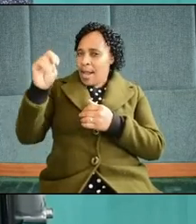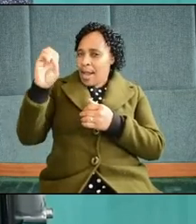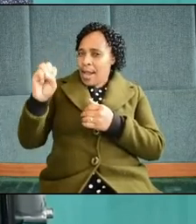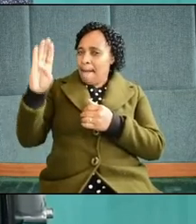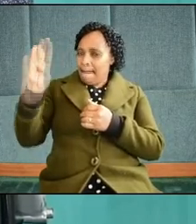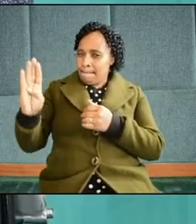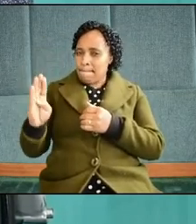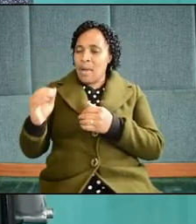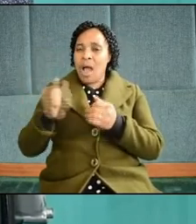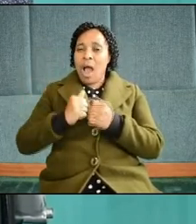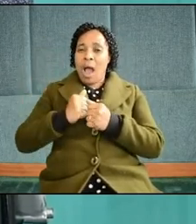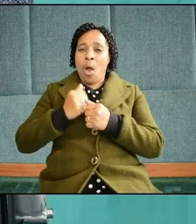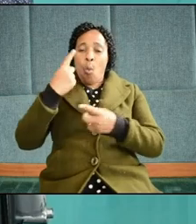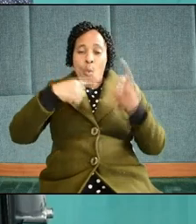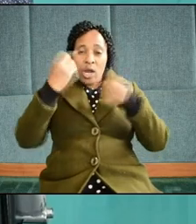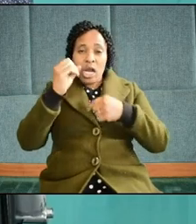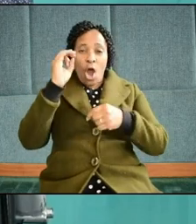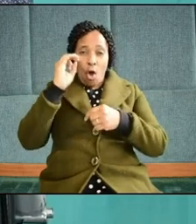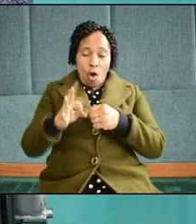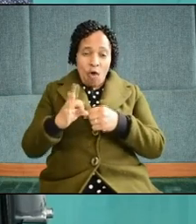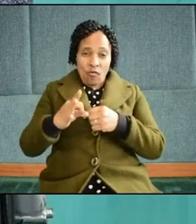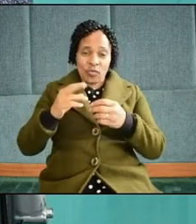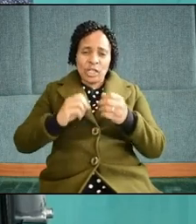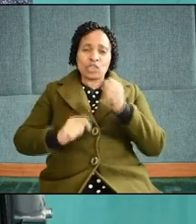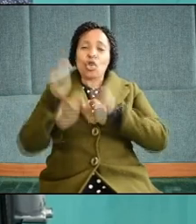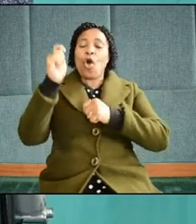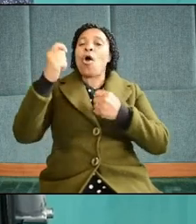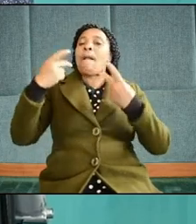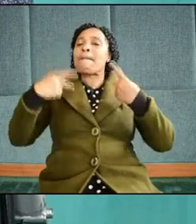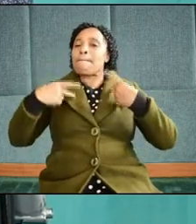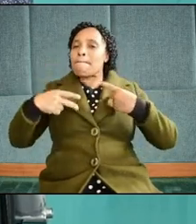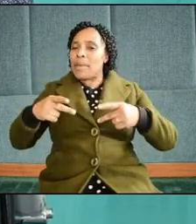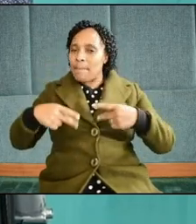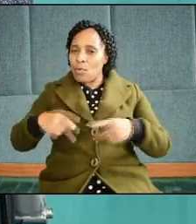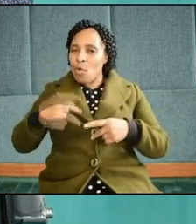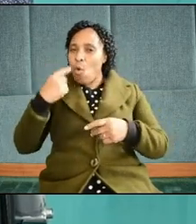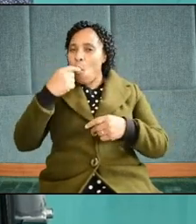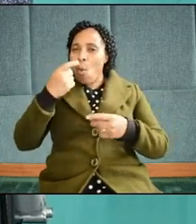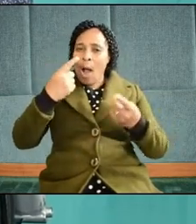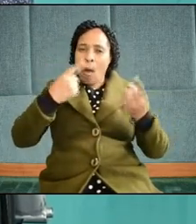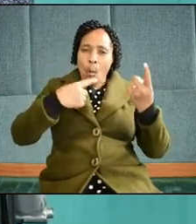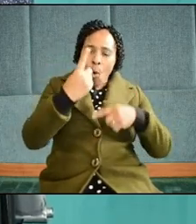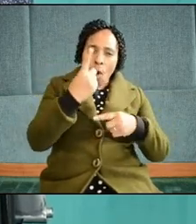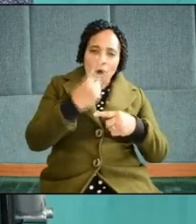a warrior tribe of giants that were defeated by